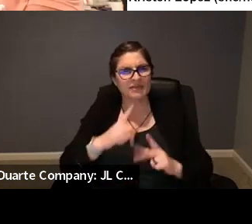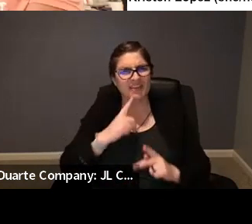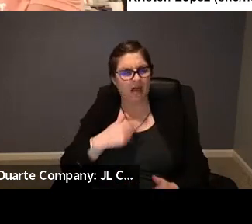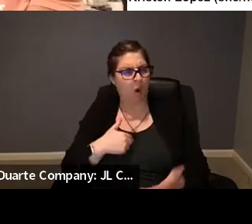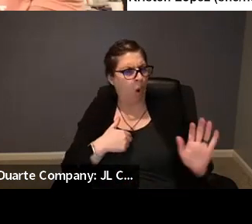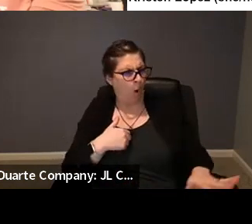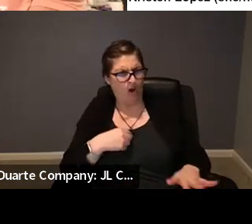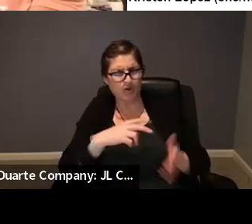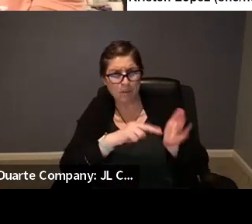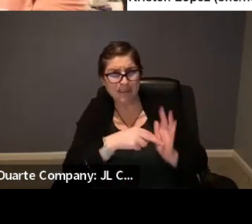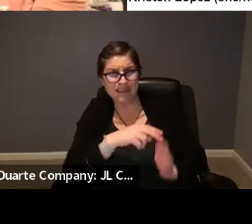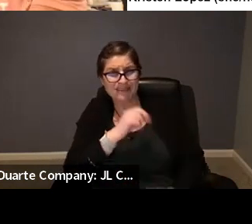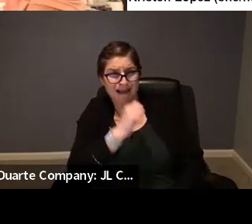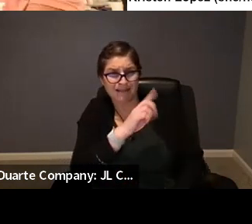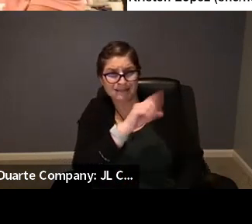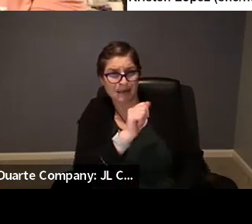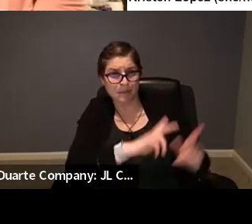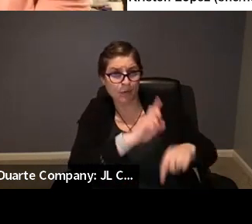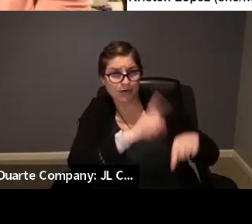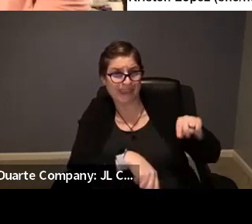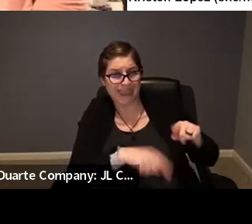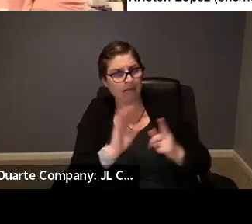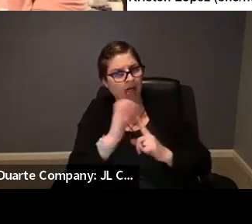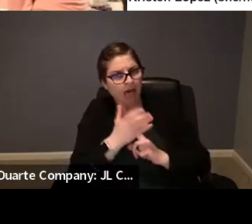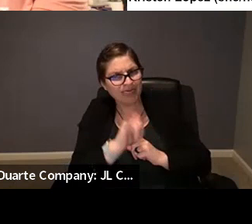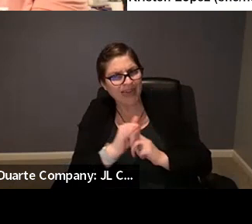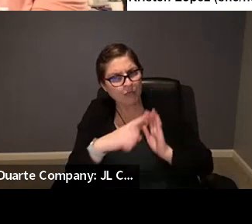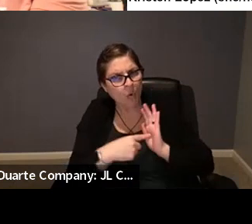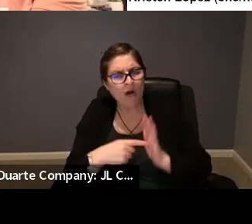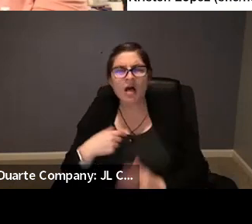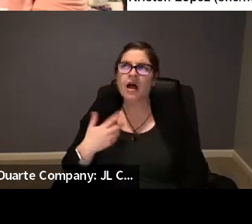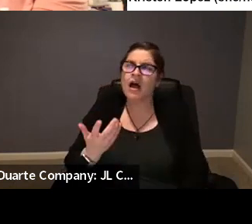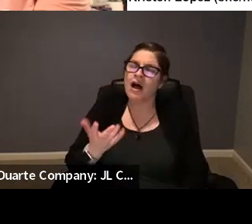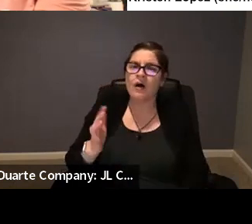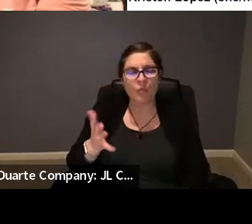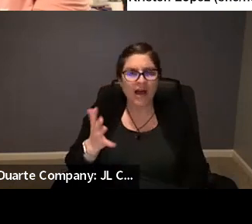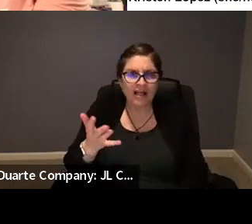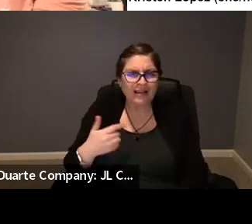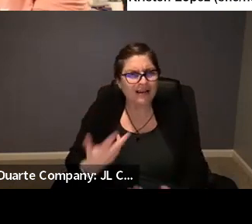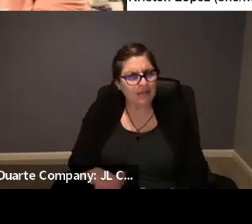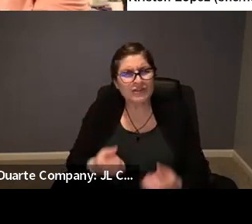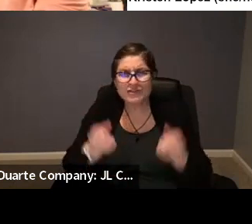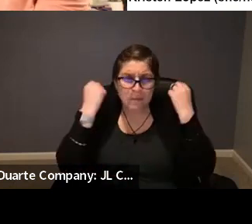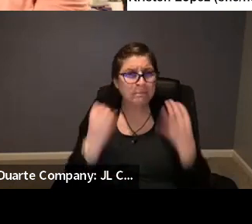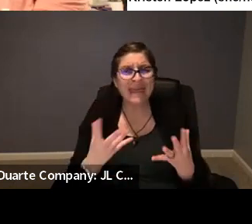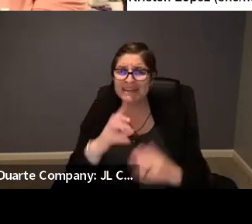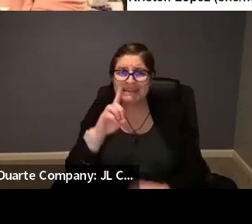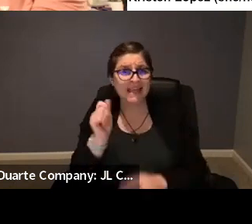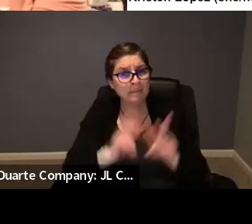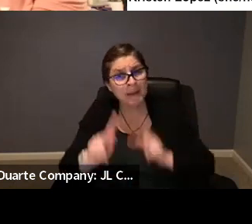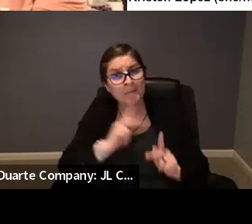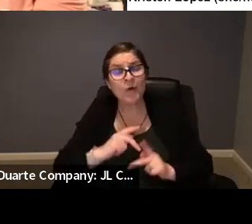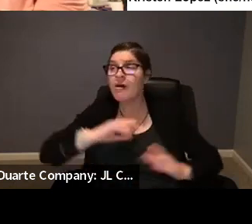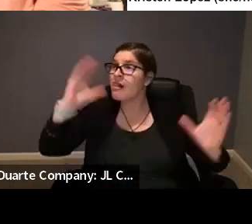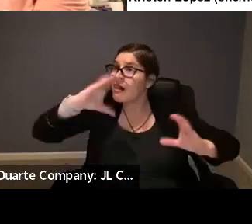non-disabled folks can't play disabled characters? Well, yeah, kind of. But also, as Kristen said, there are tons of disabled folks who are out there